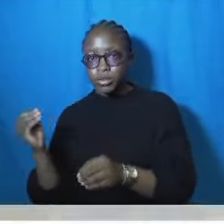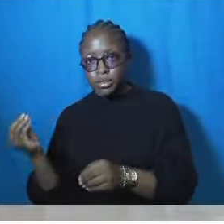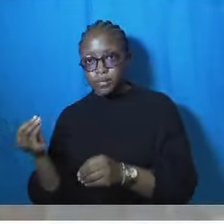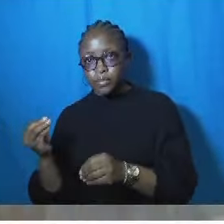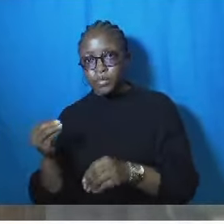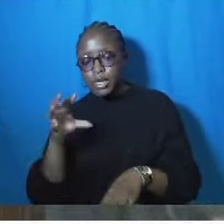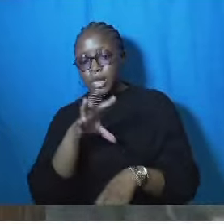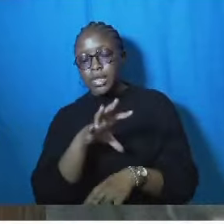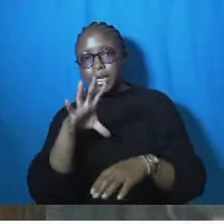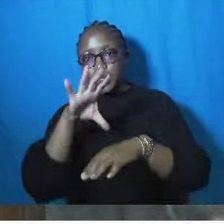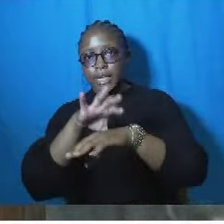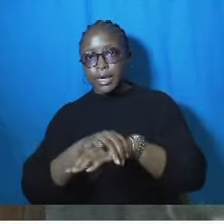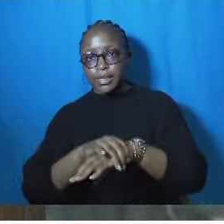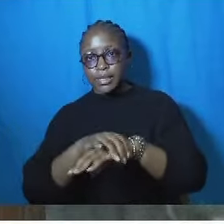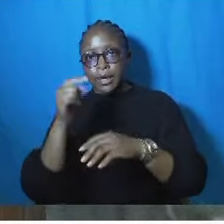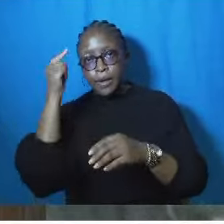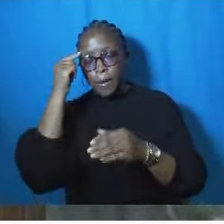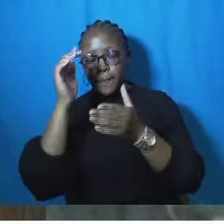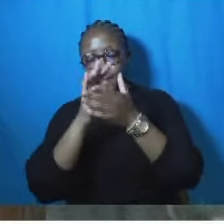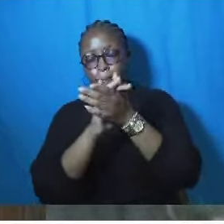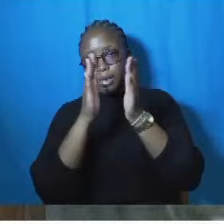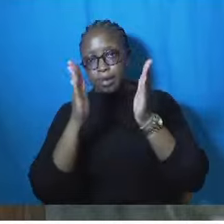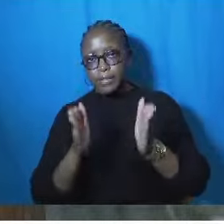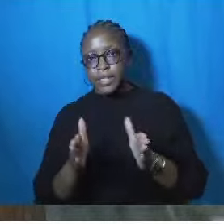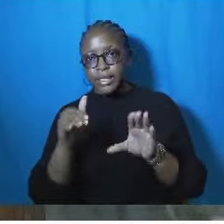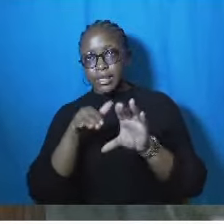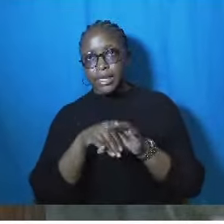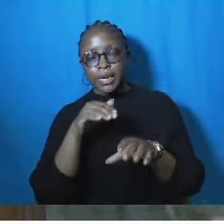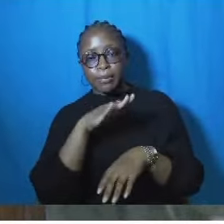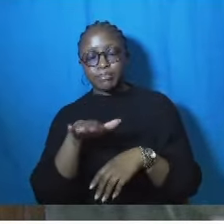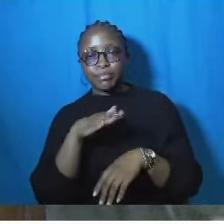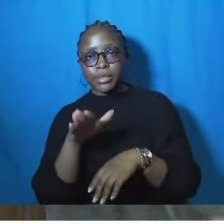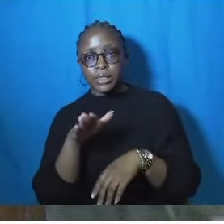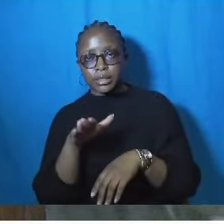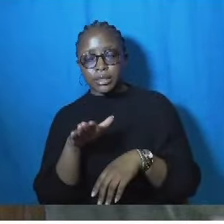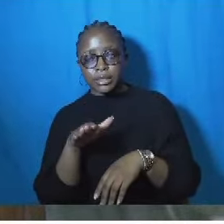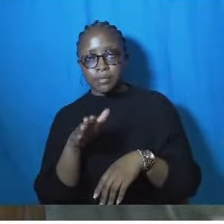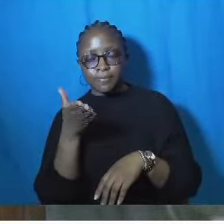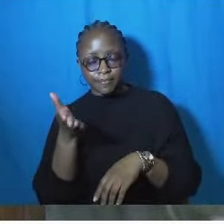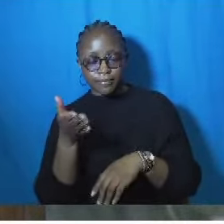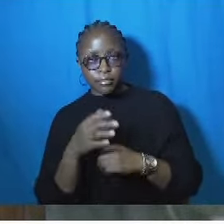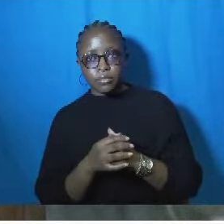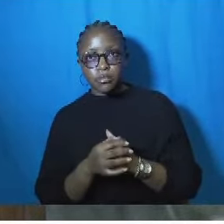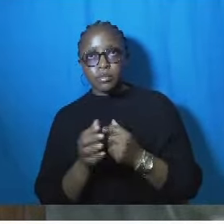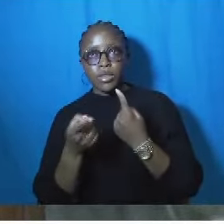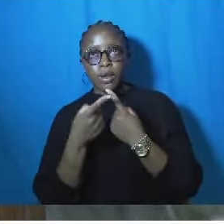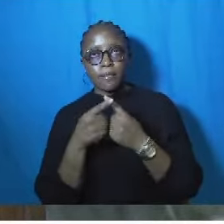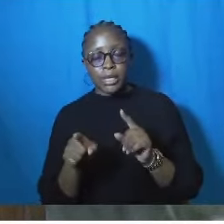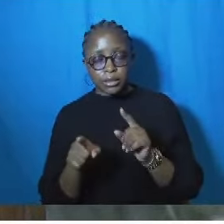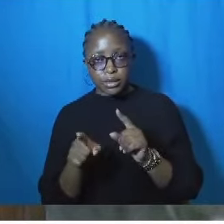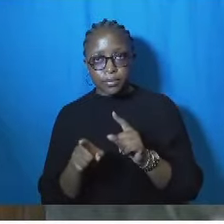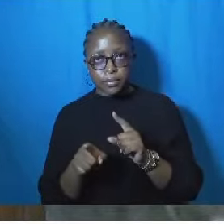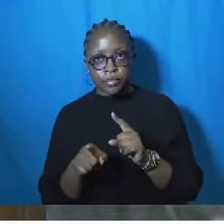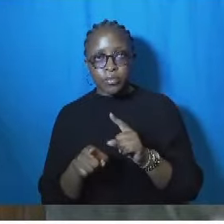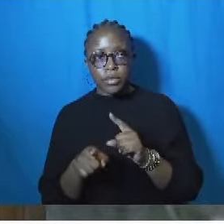the circumstances they were in, but primarily that they would have hope.